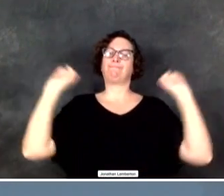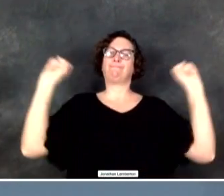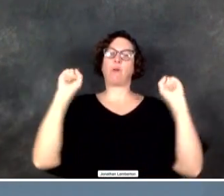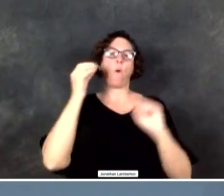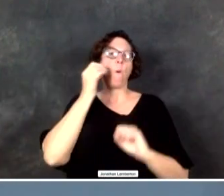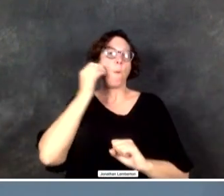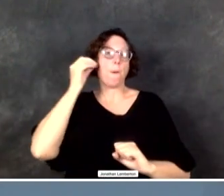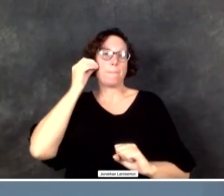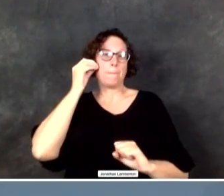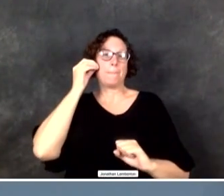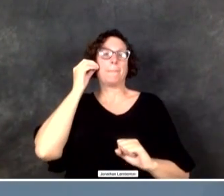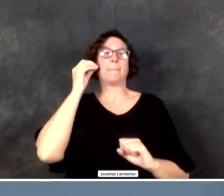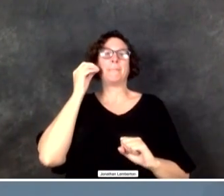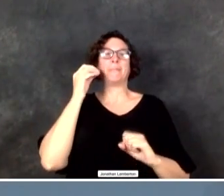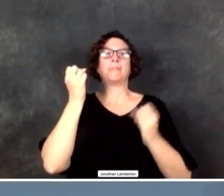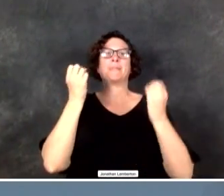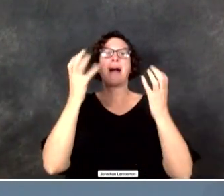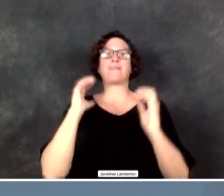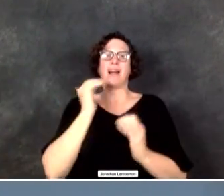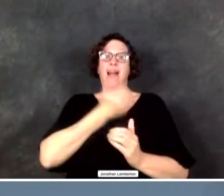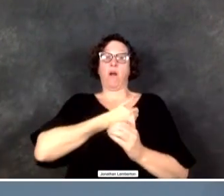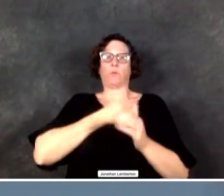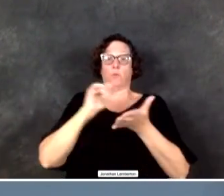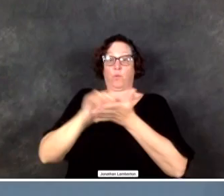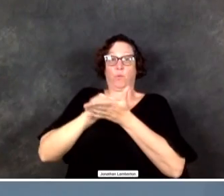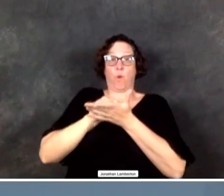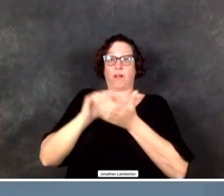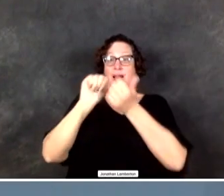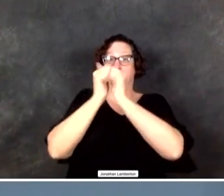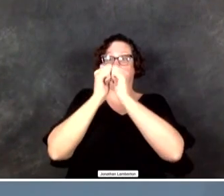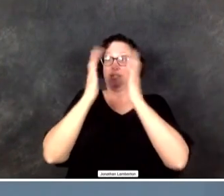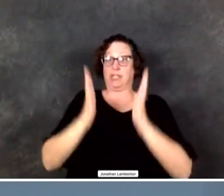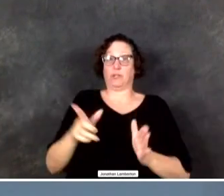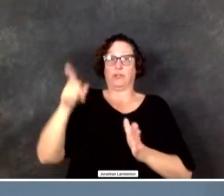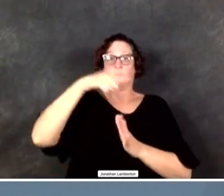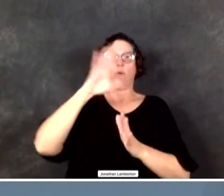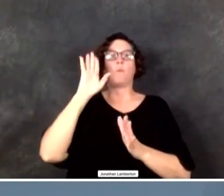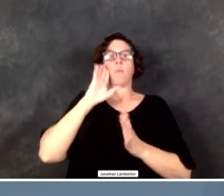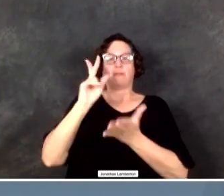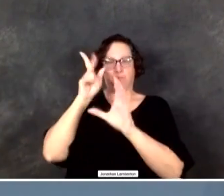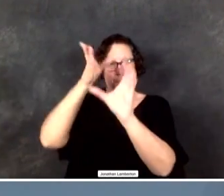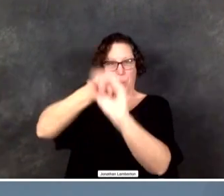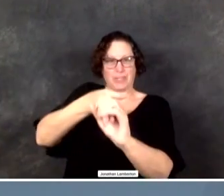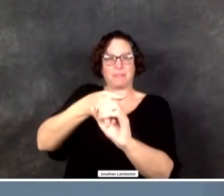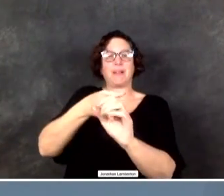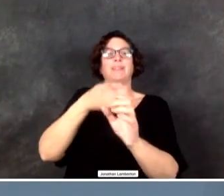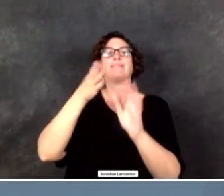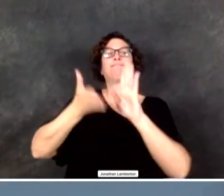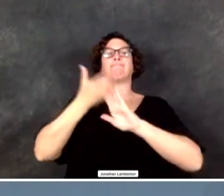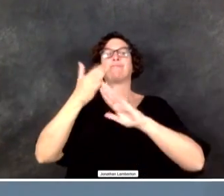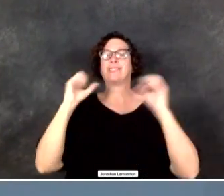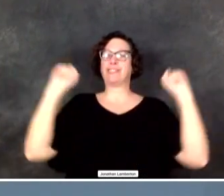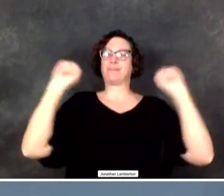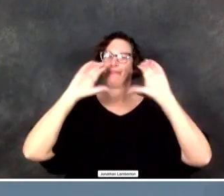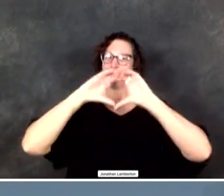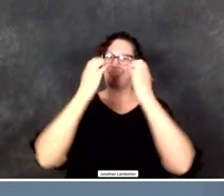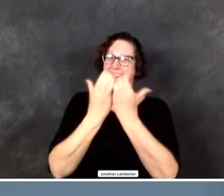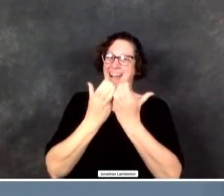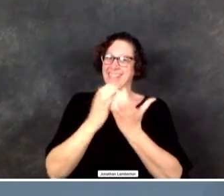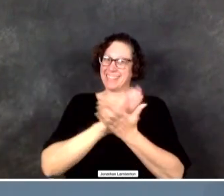in. There's a lot of creativity that's happening out there, but what we want to be able to do is put people together. You can also call